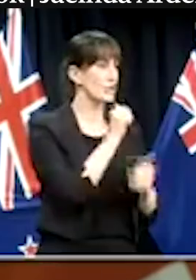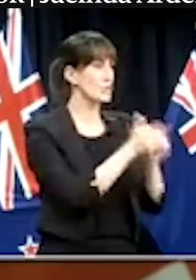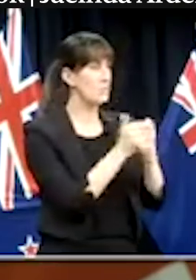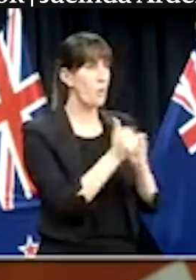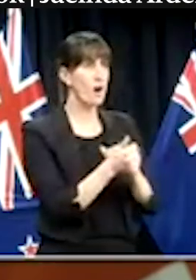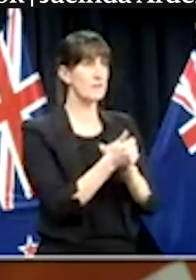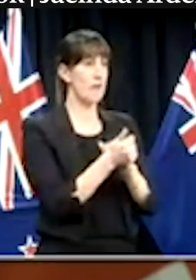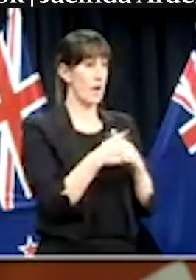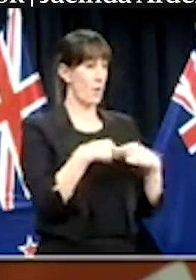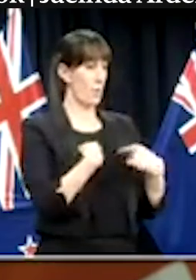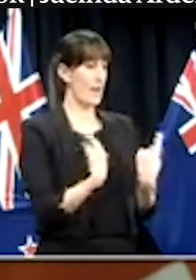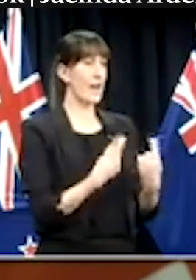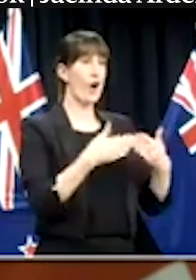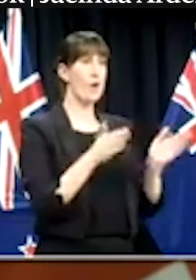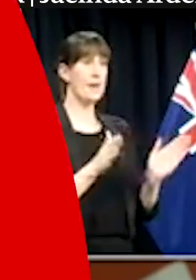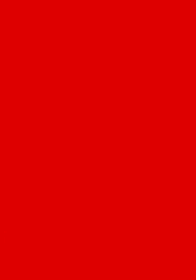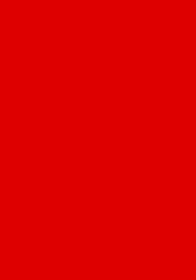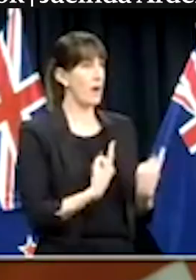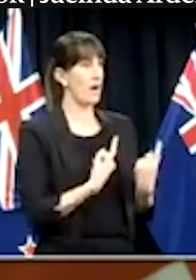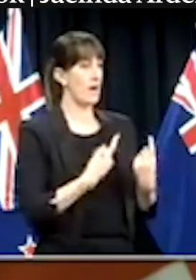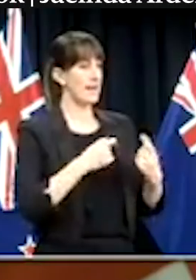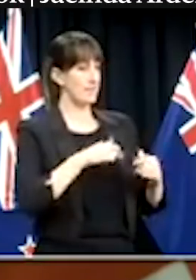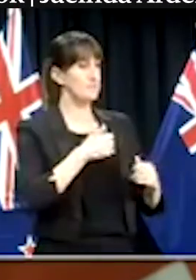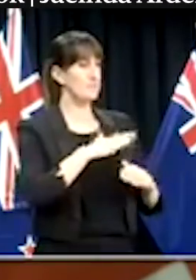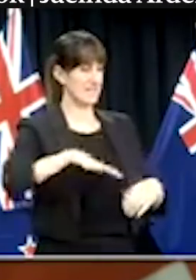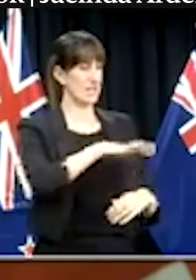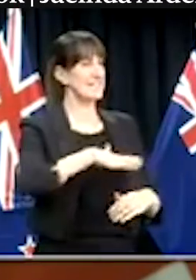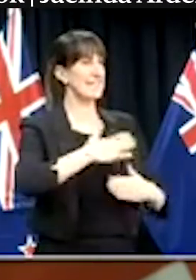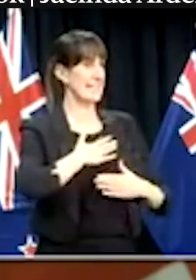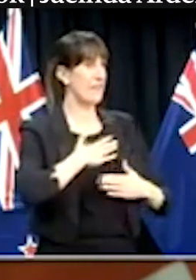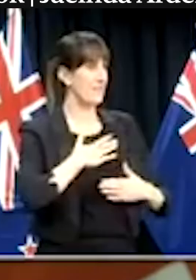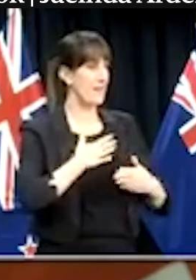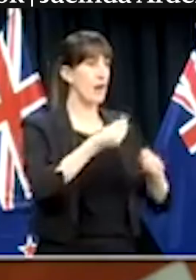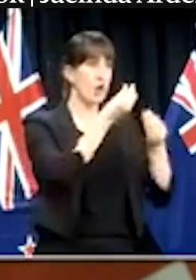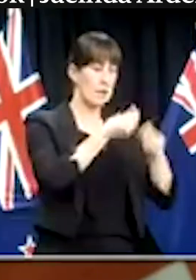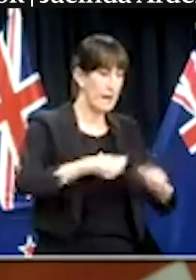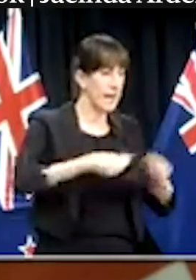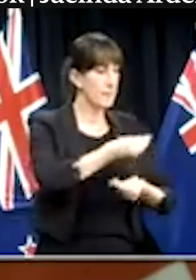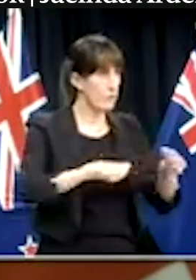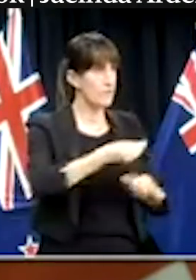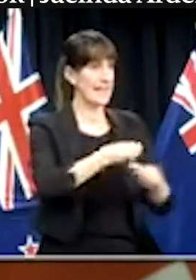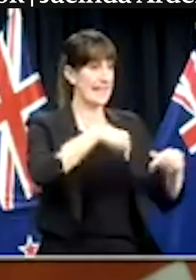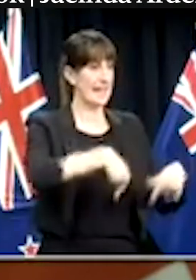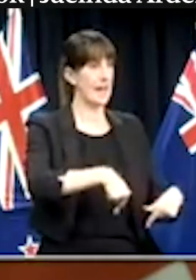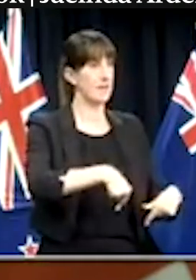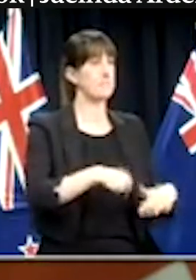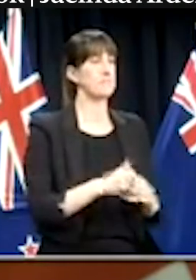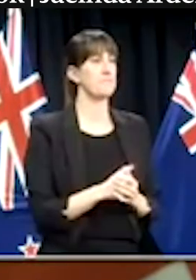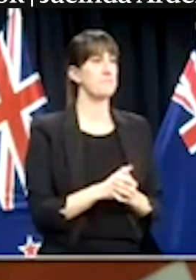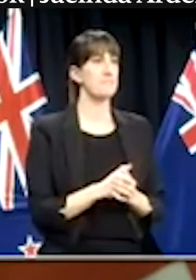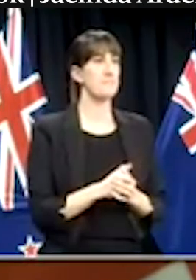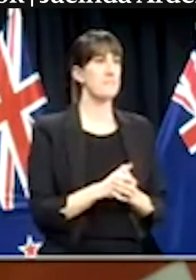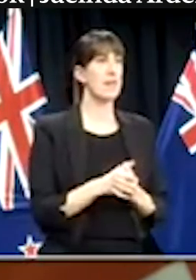gather in whatever numbers we like. While the EU is looking to open its doors to a handful of countries, including our own,